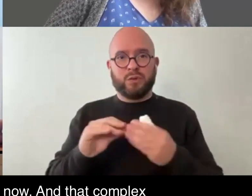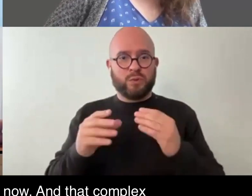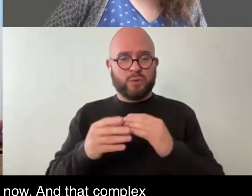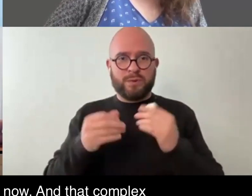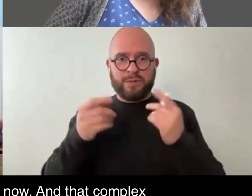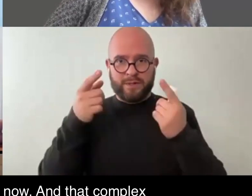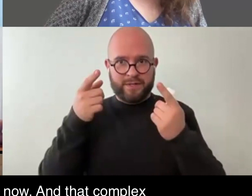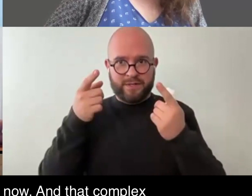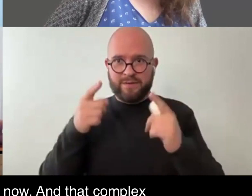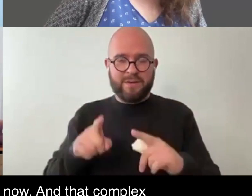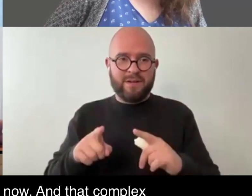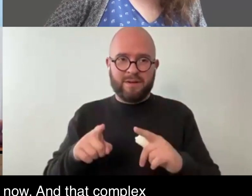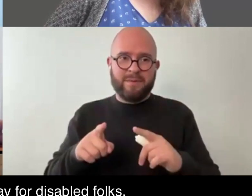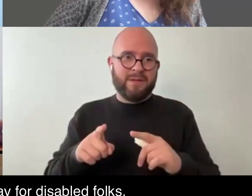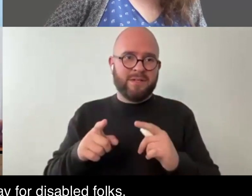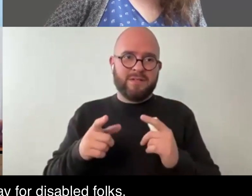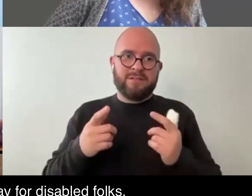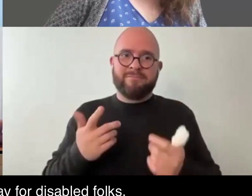a really